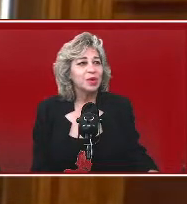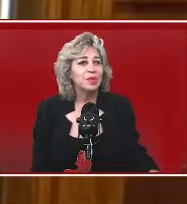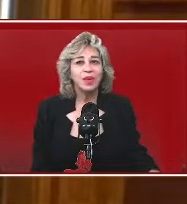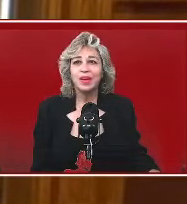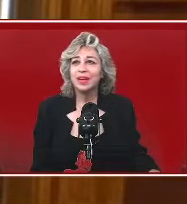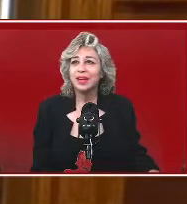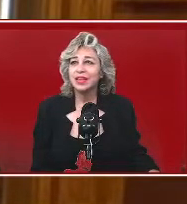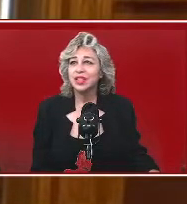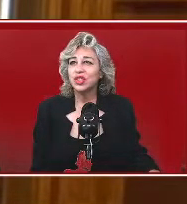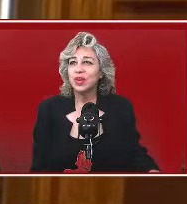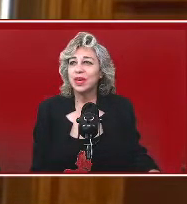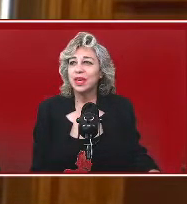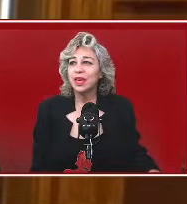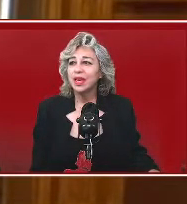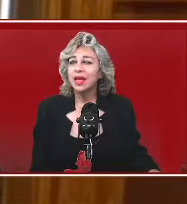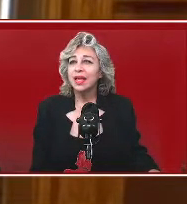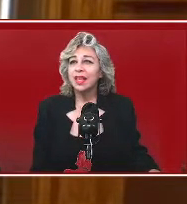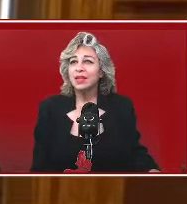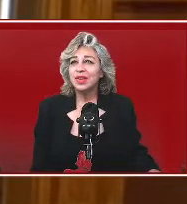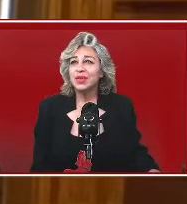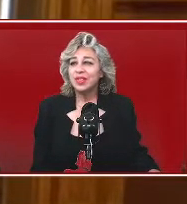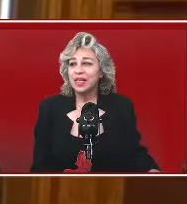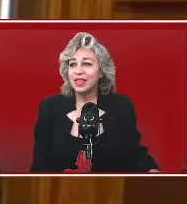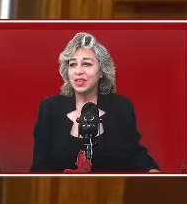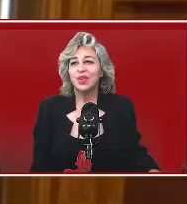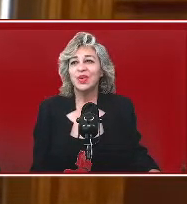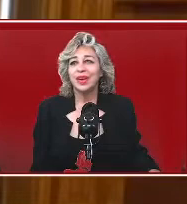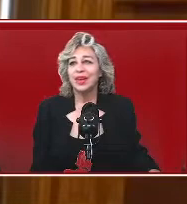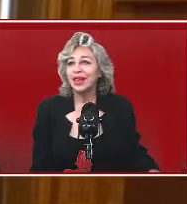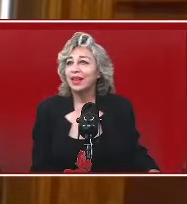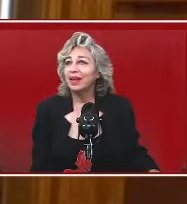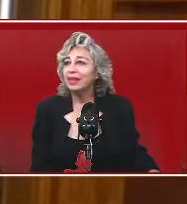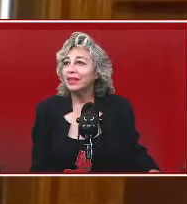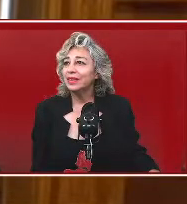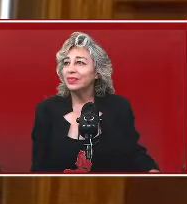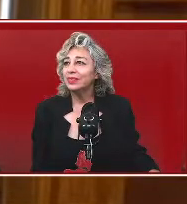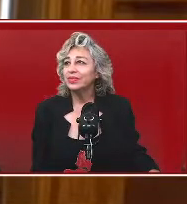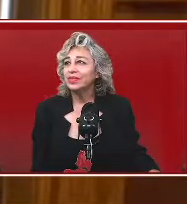transmitting. I hope it is showing. Let me do a test real quick.